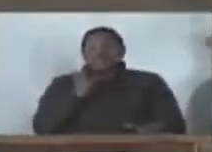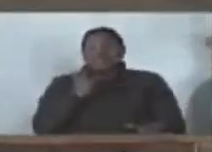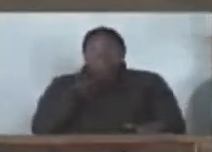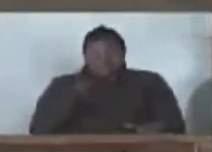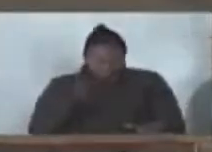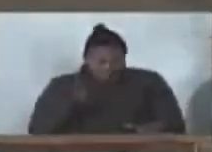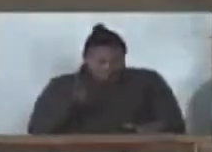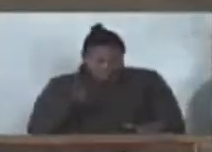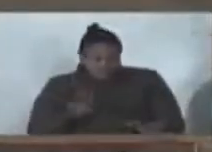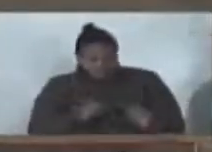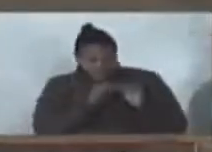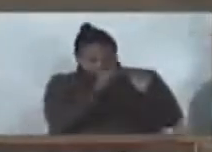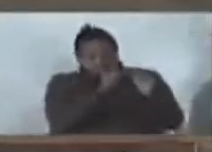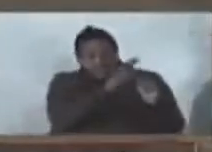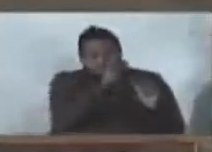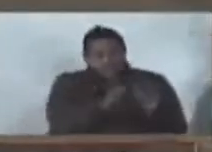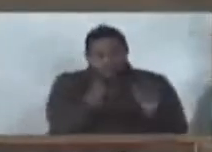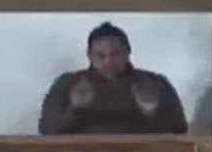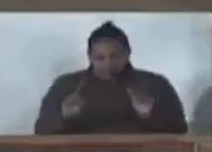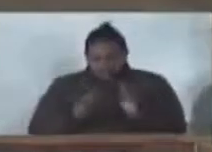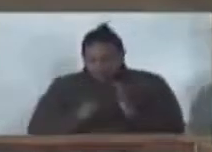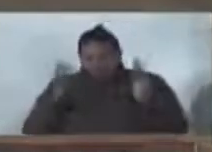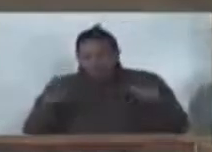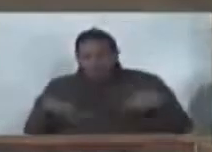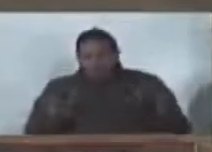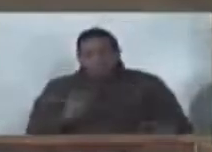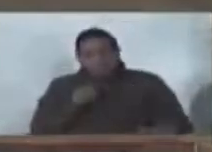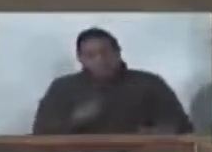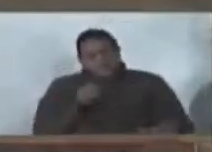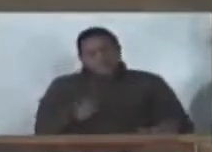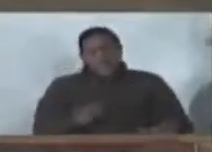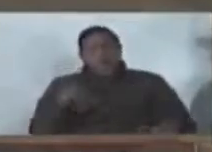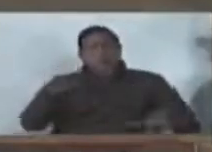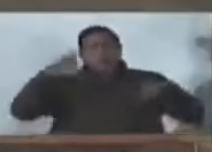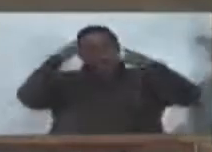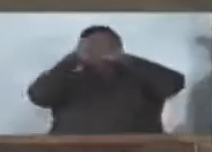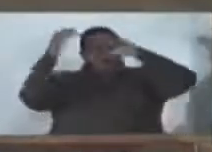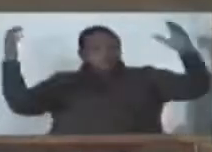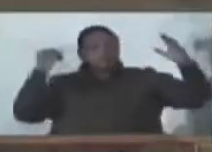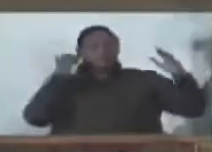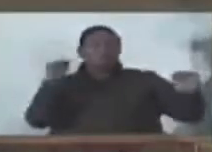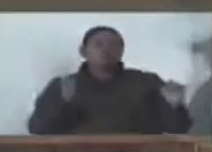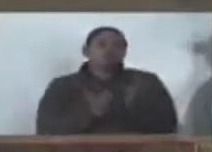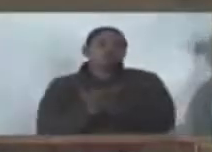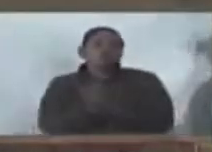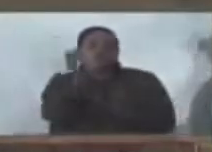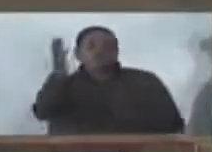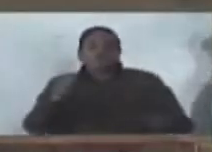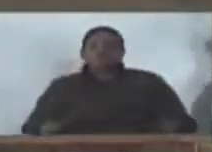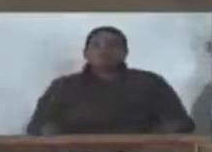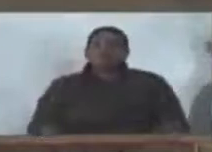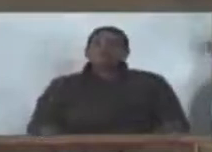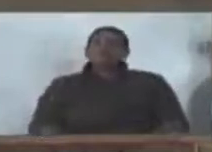permanent. It must be redoubled, restated, and reimagined if it is to survive." And so